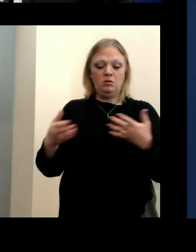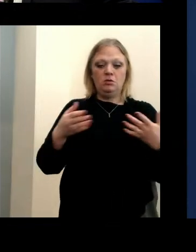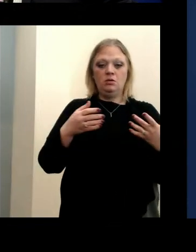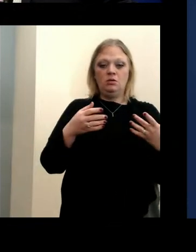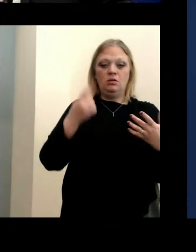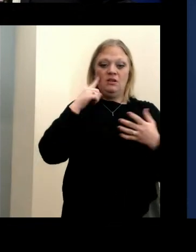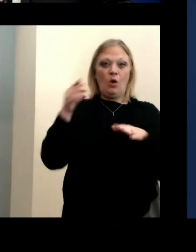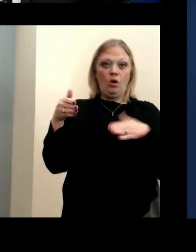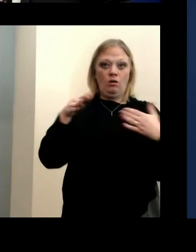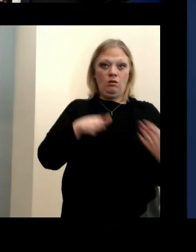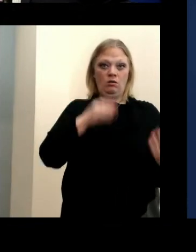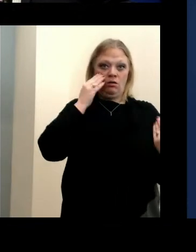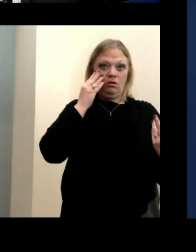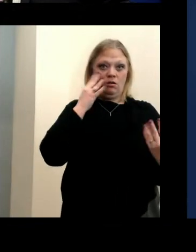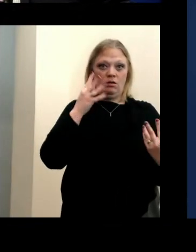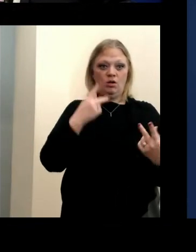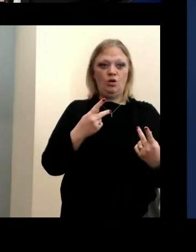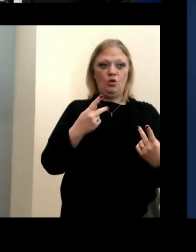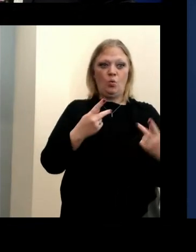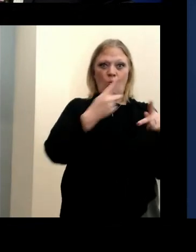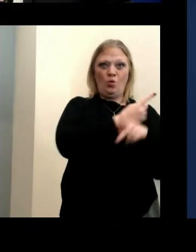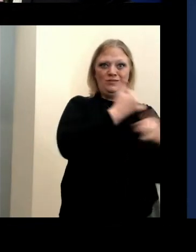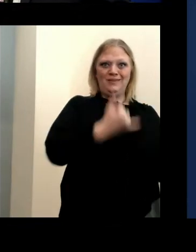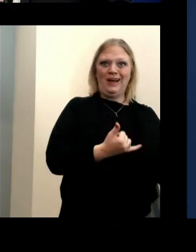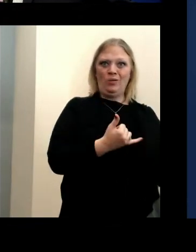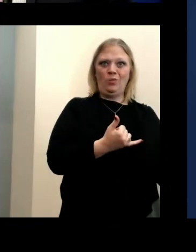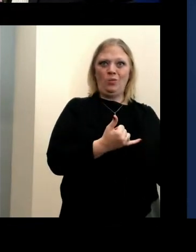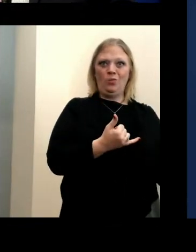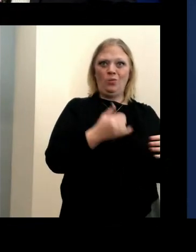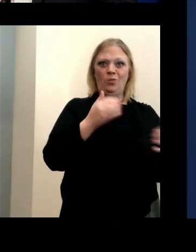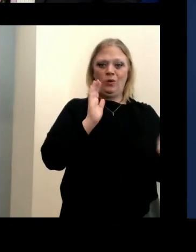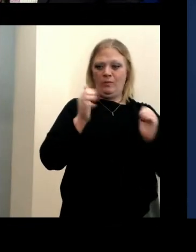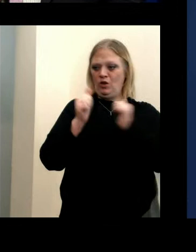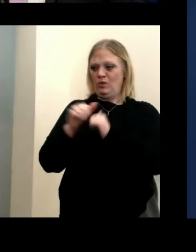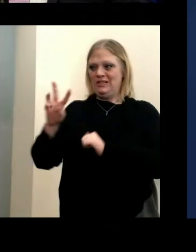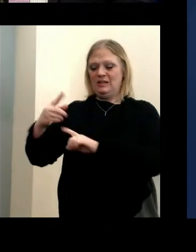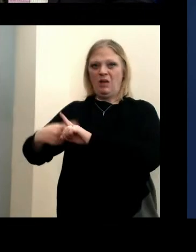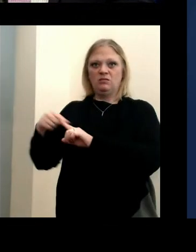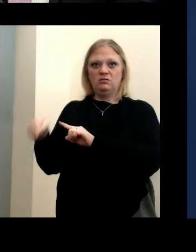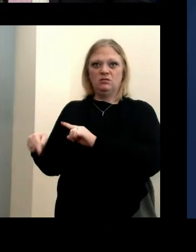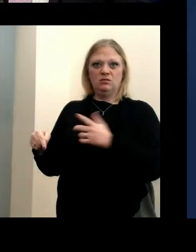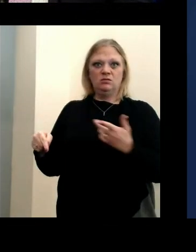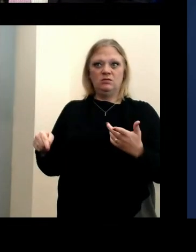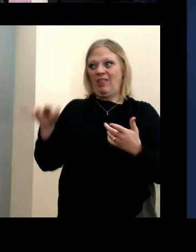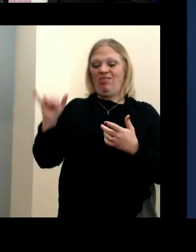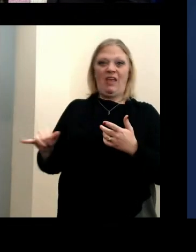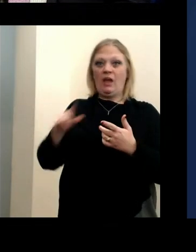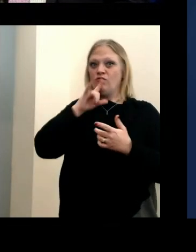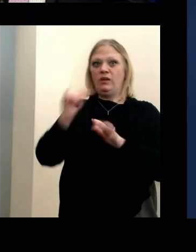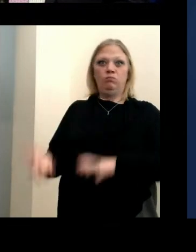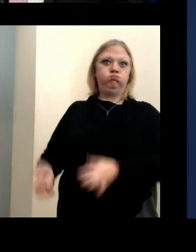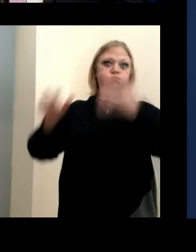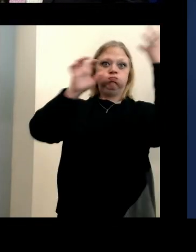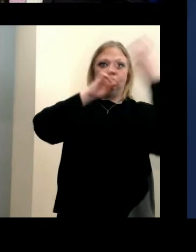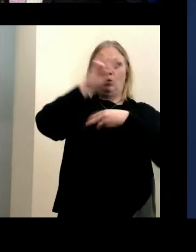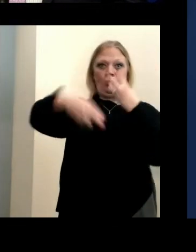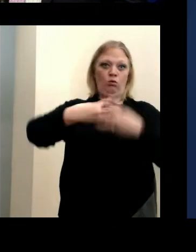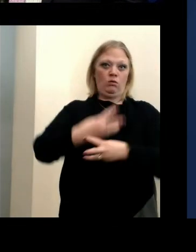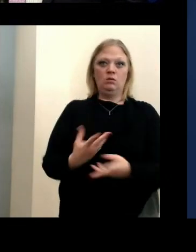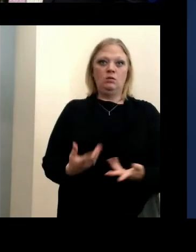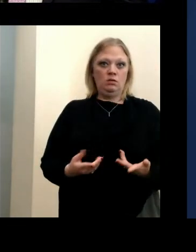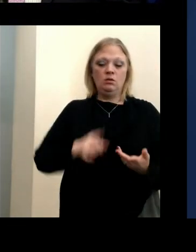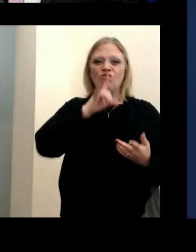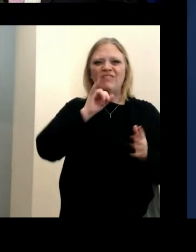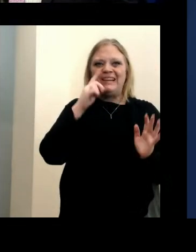mortality have been worse than the first 6 months that really shook the world, so to speak. You really notice some of the